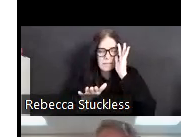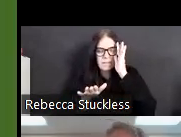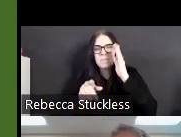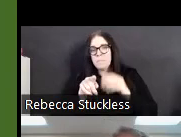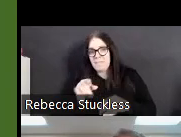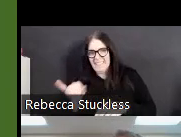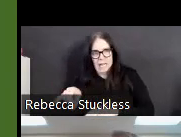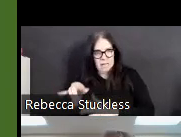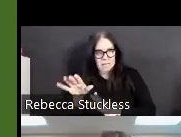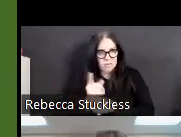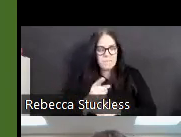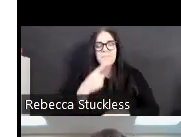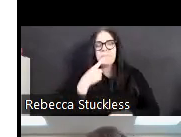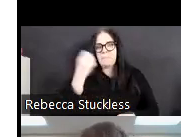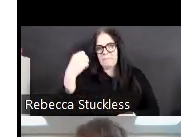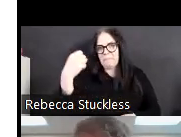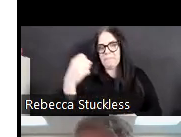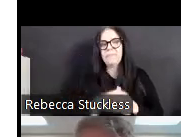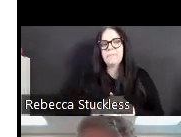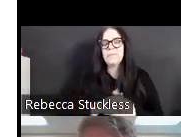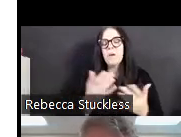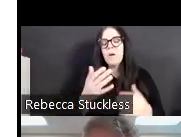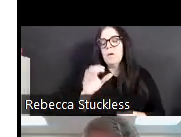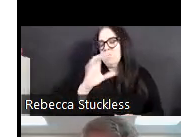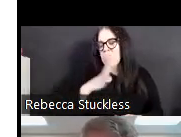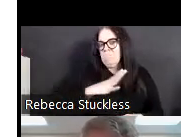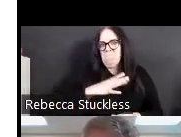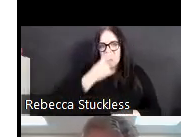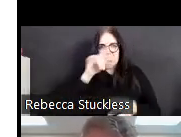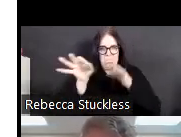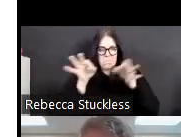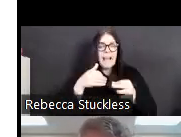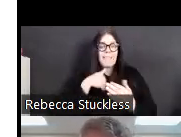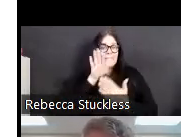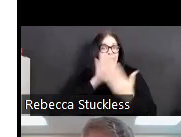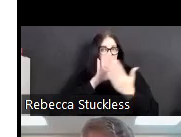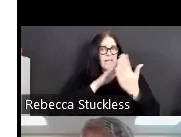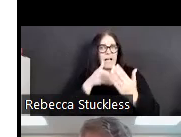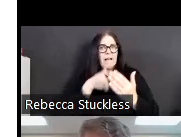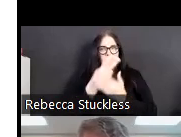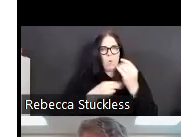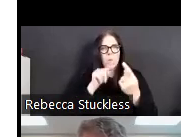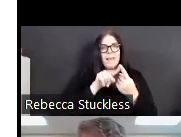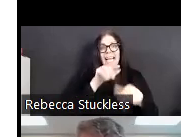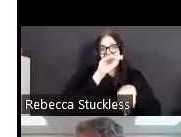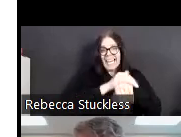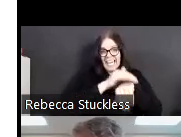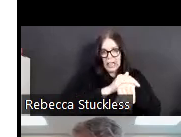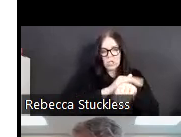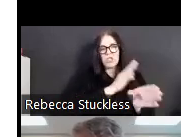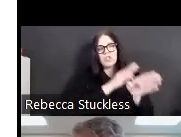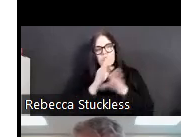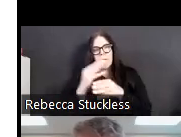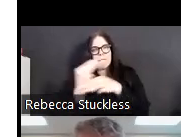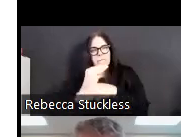Yeah. So yeah, our face-to-face has both an English and a mathematics diagnostic test